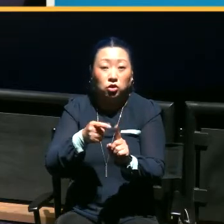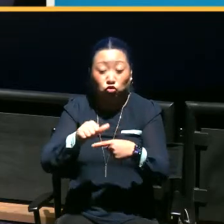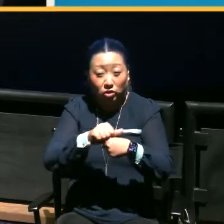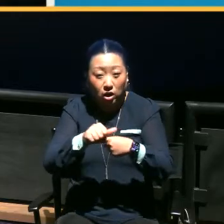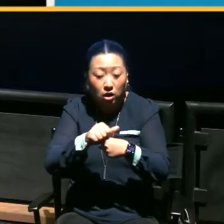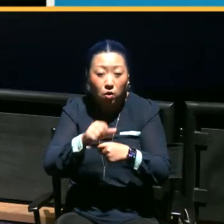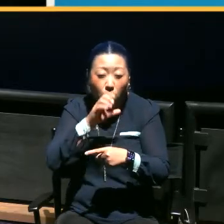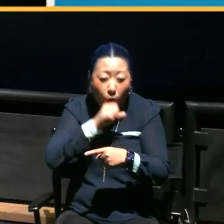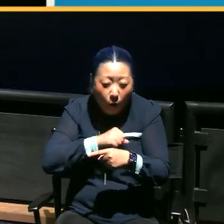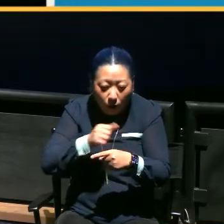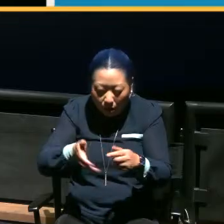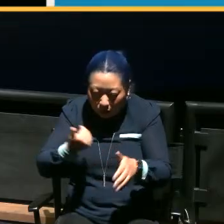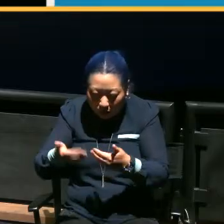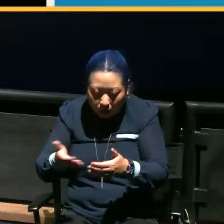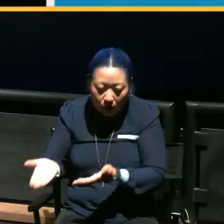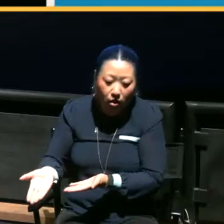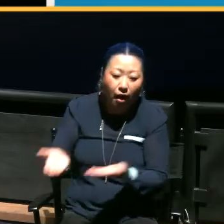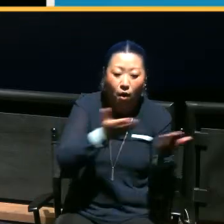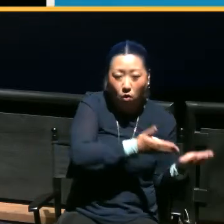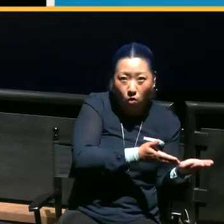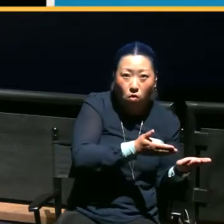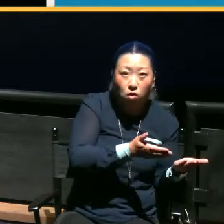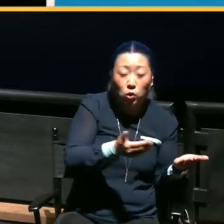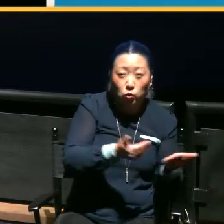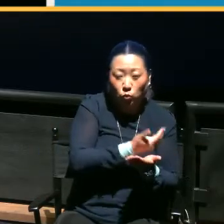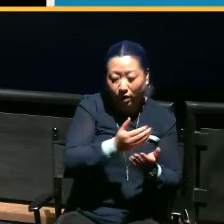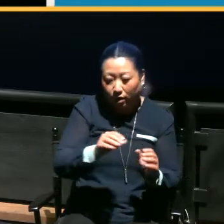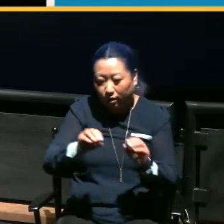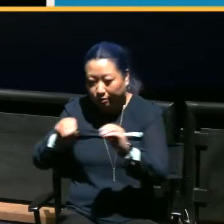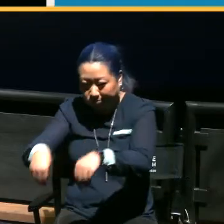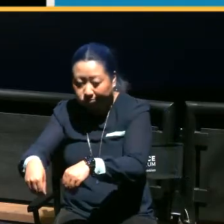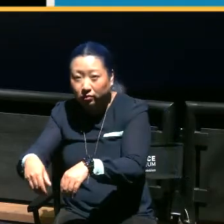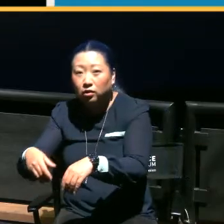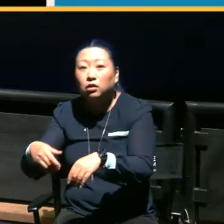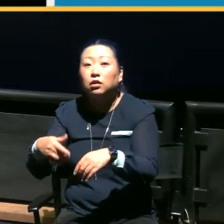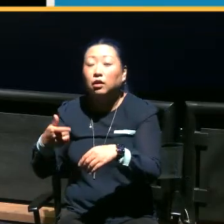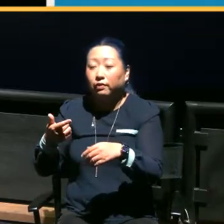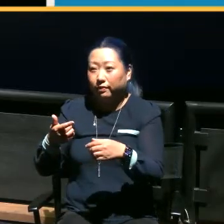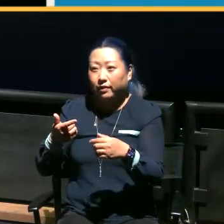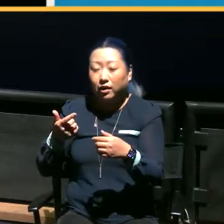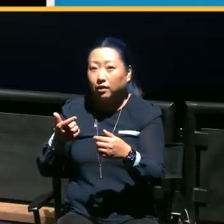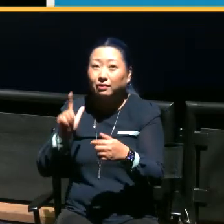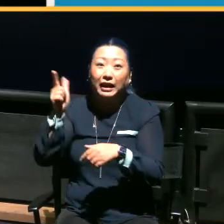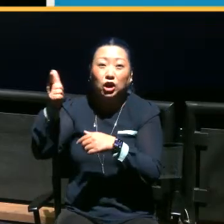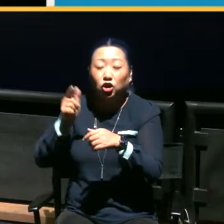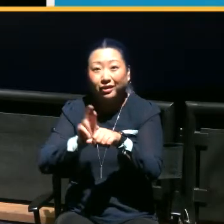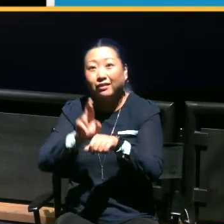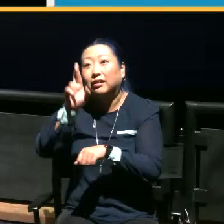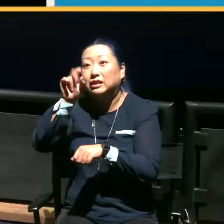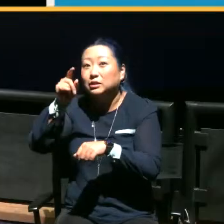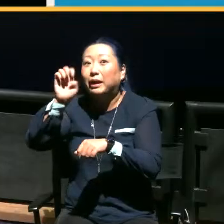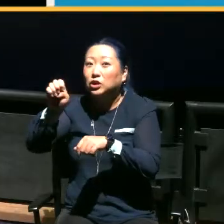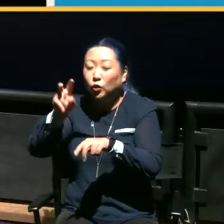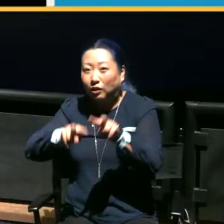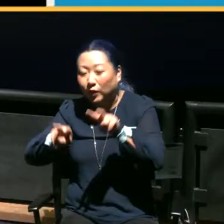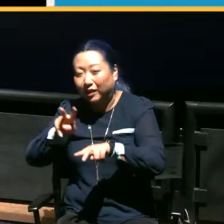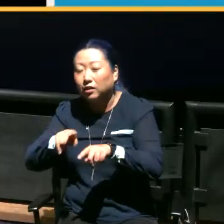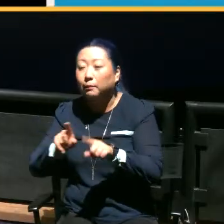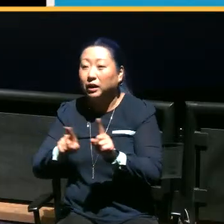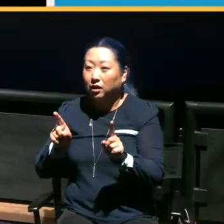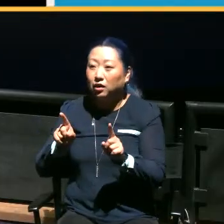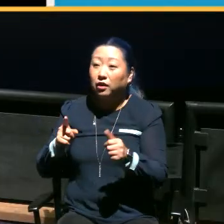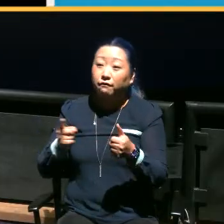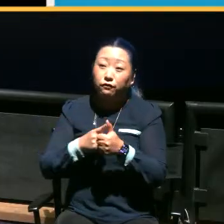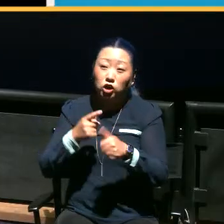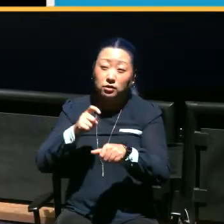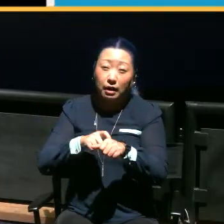it, put the new one in, and then bring the old piece home so you can look at it in the Air and Space Museum. That's what went on. This was my first